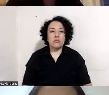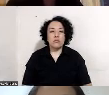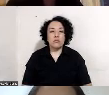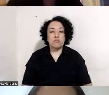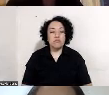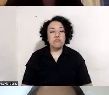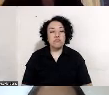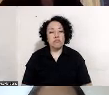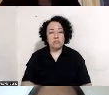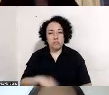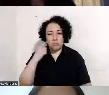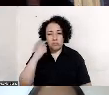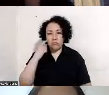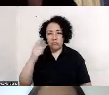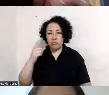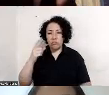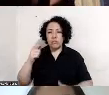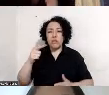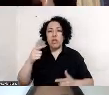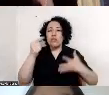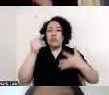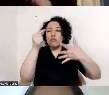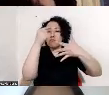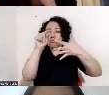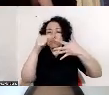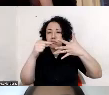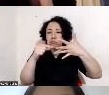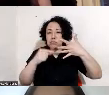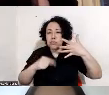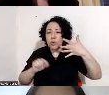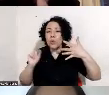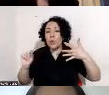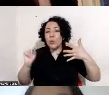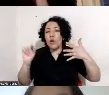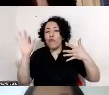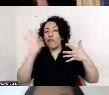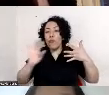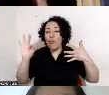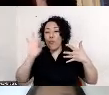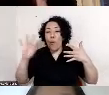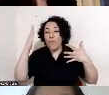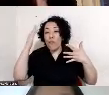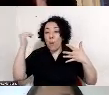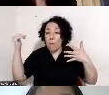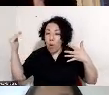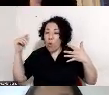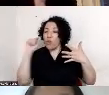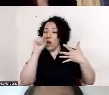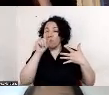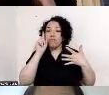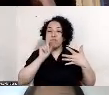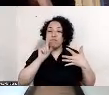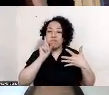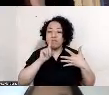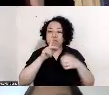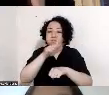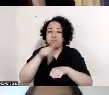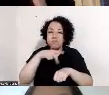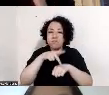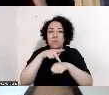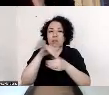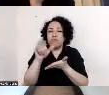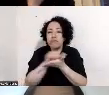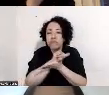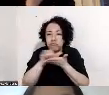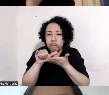na tela vocês podem ver a lista de faculdades altamente competitivas que esses alunos estavam matriculados. Faculdade de Nova York,